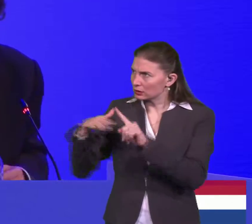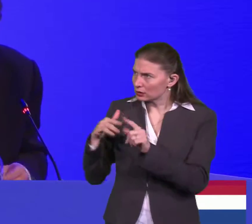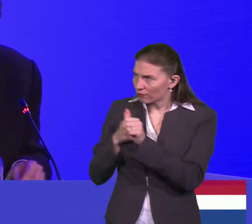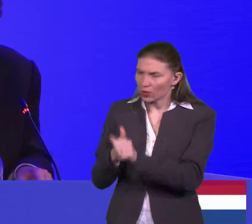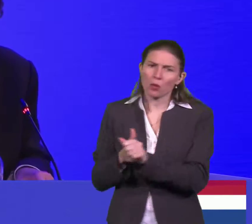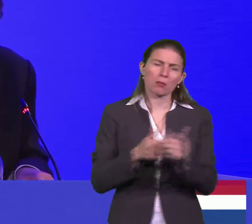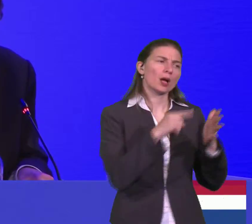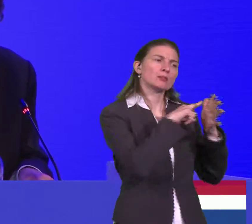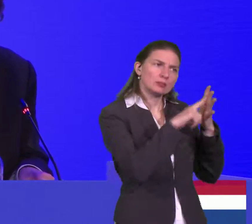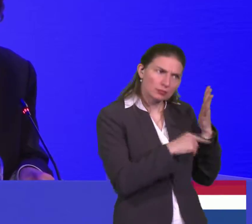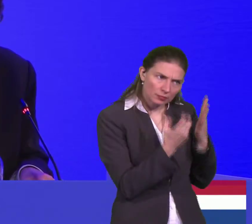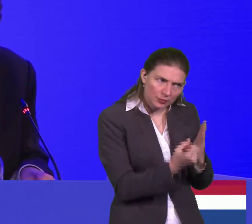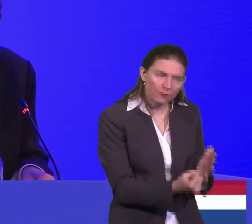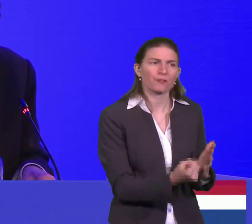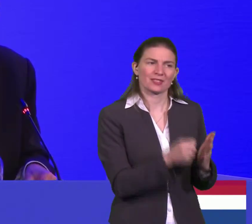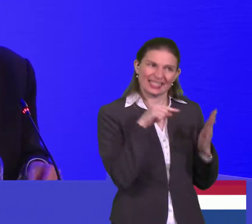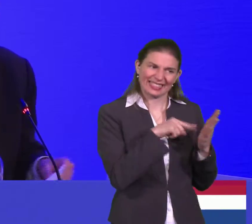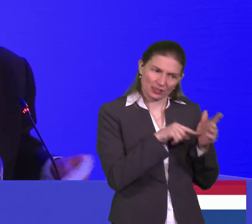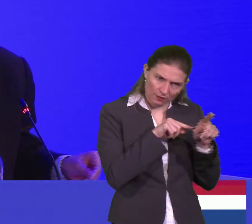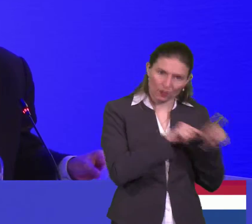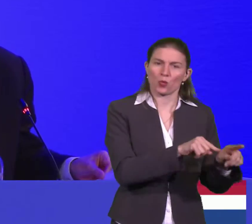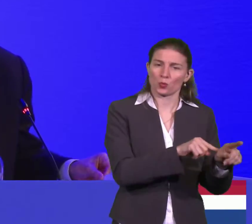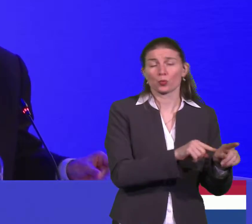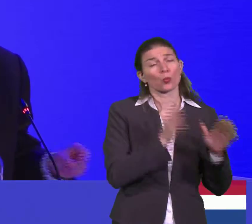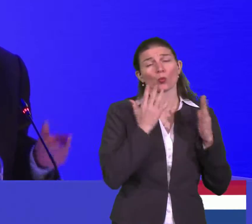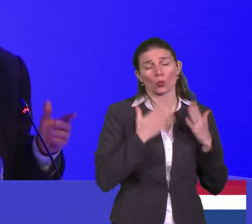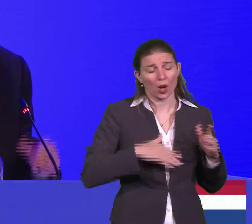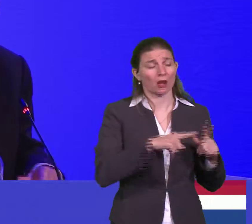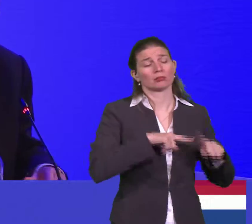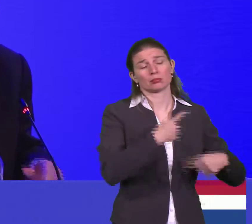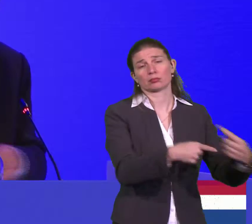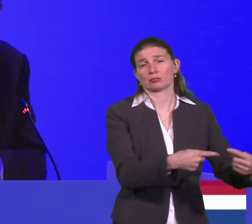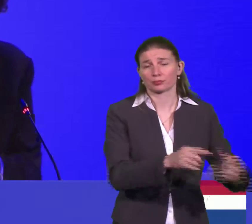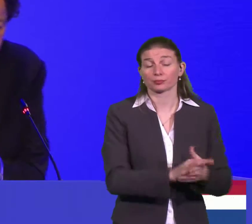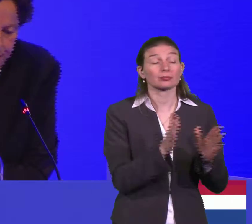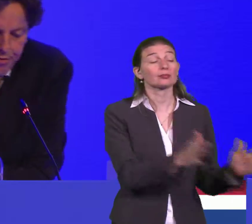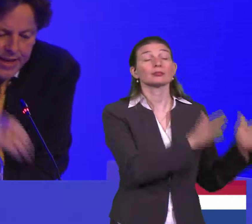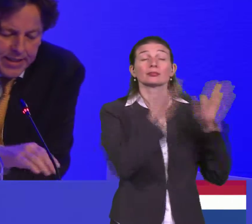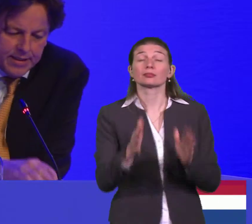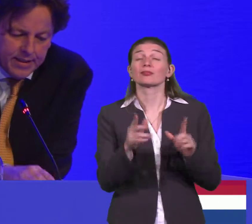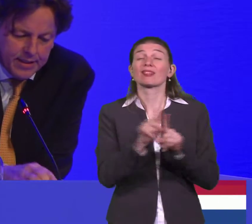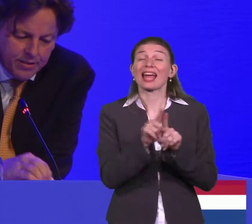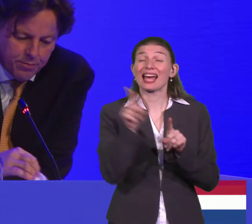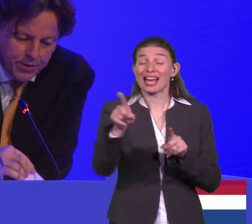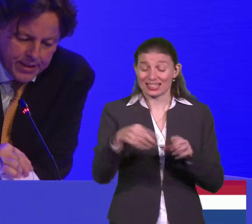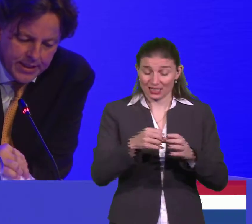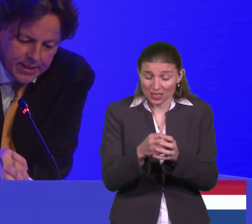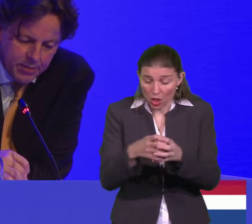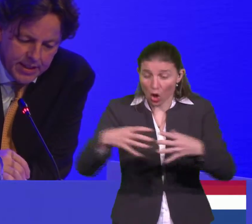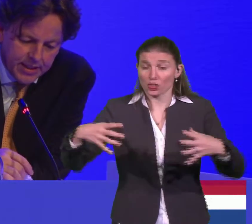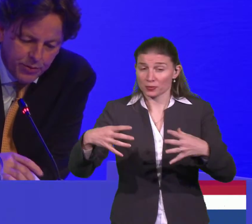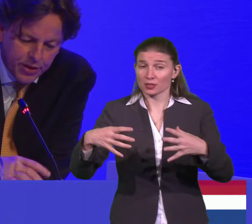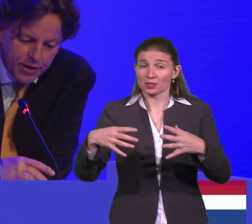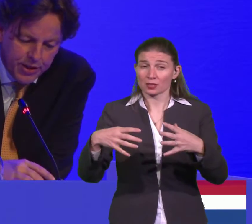that context, we would like to move forward on this. And the same goes for enlargement. Of course, I'm aware of the fact that at some point, I